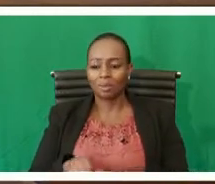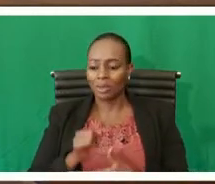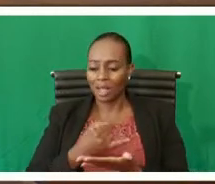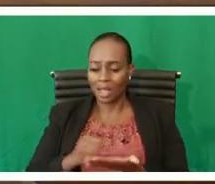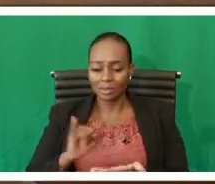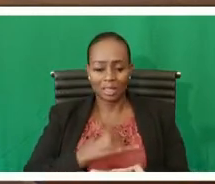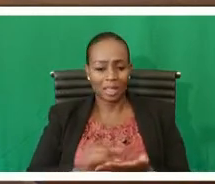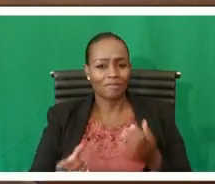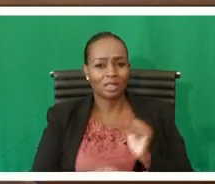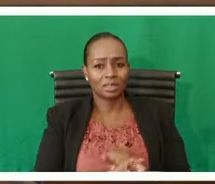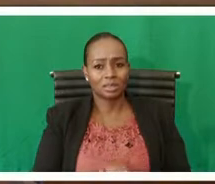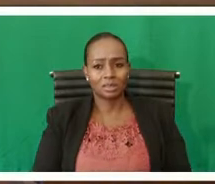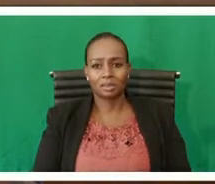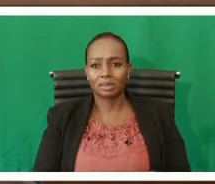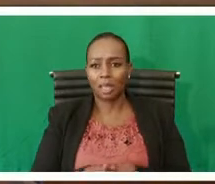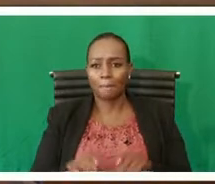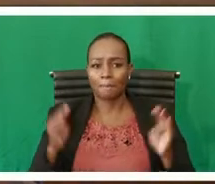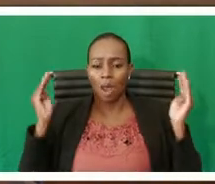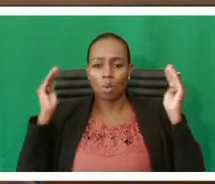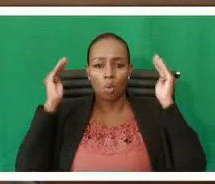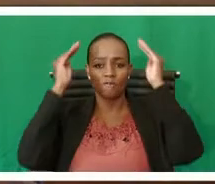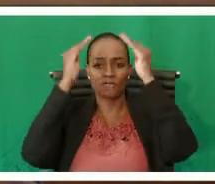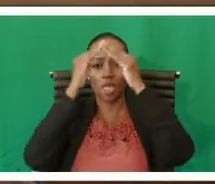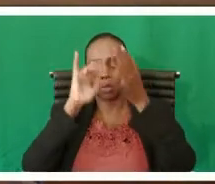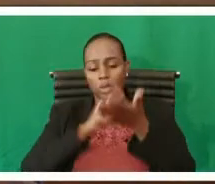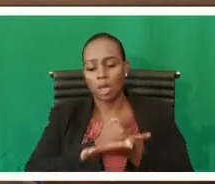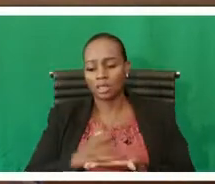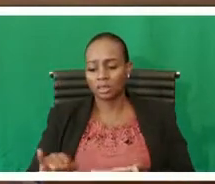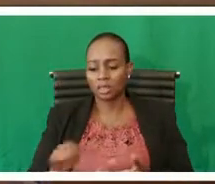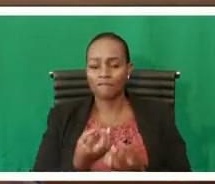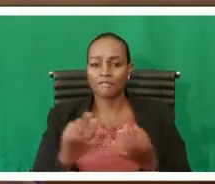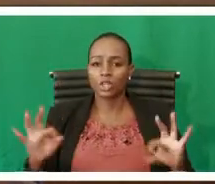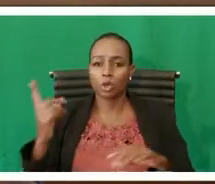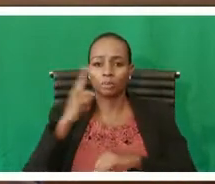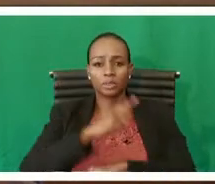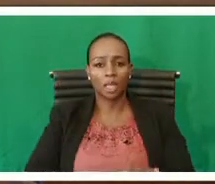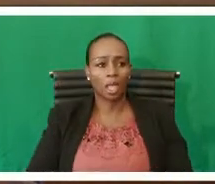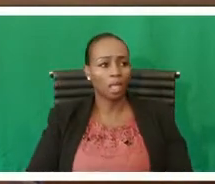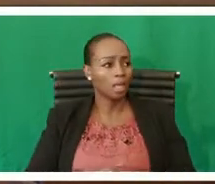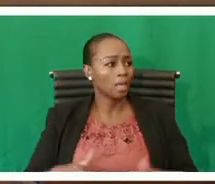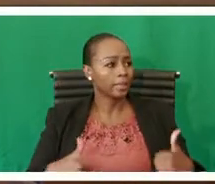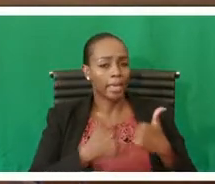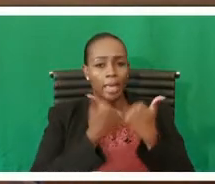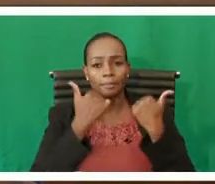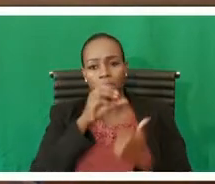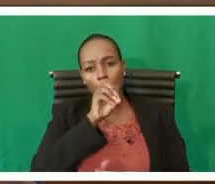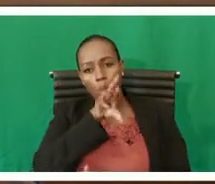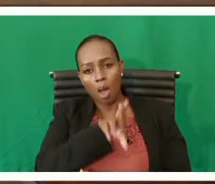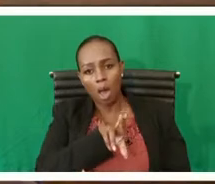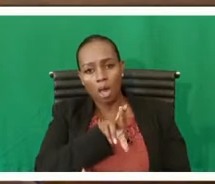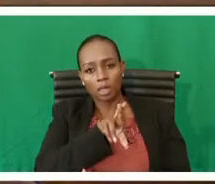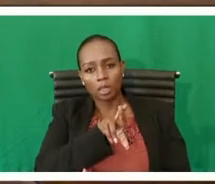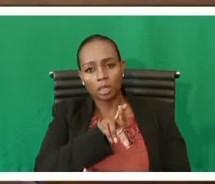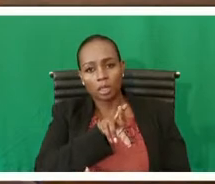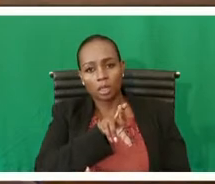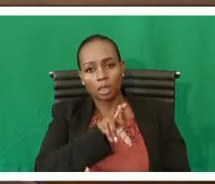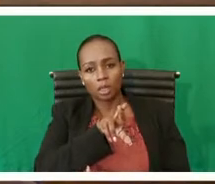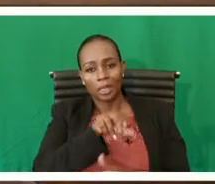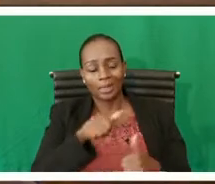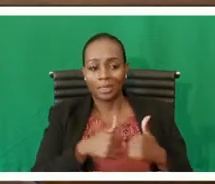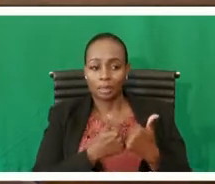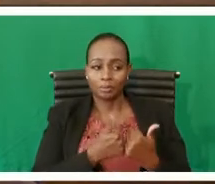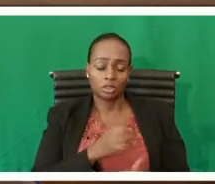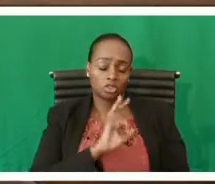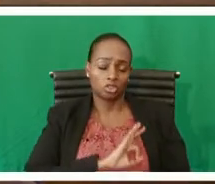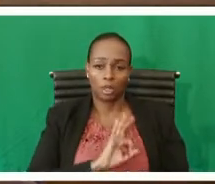This includes Makufe, Heritage Day, Freedom Day, O.R. Tambo Games, and annual reading festivals. Eish,